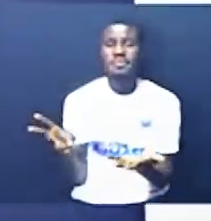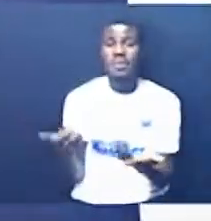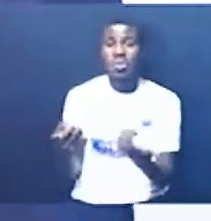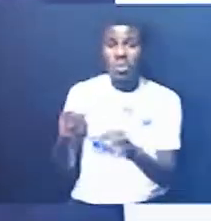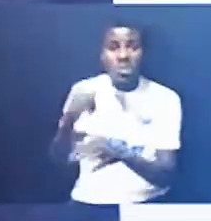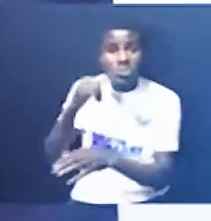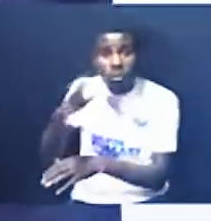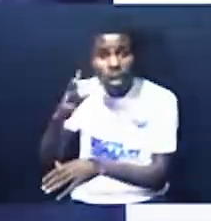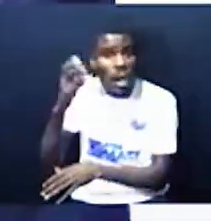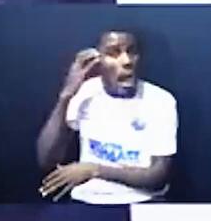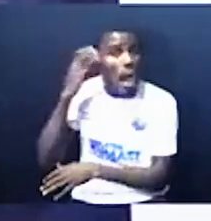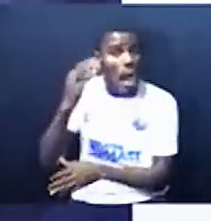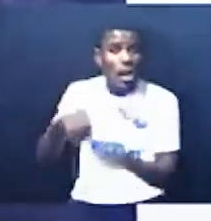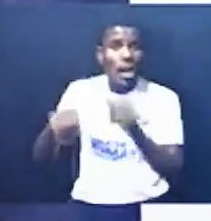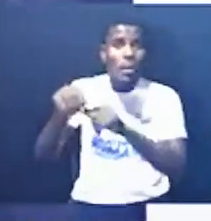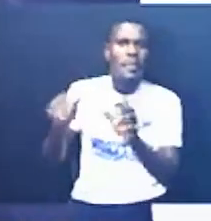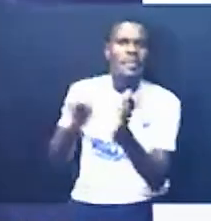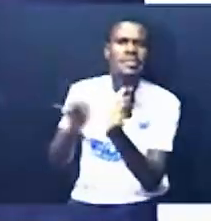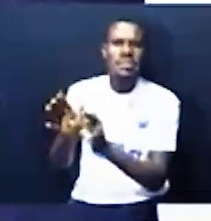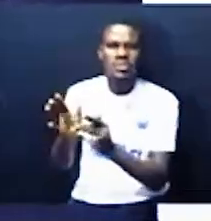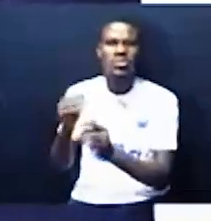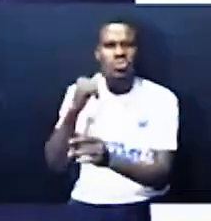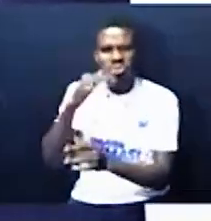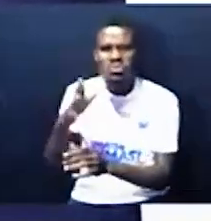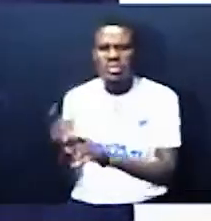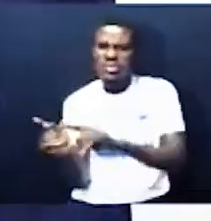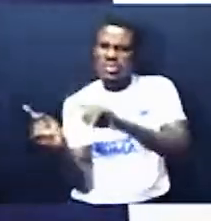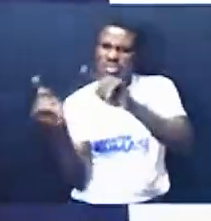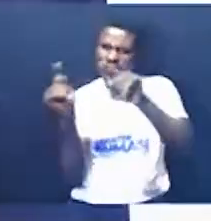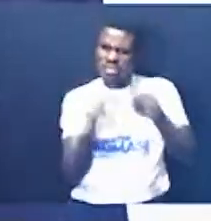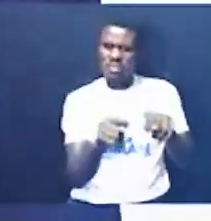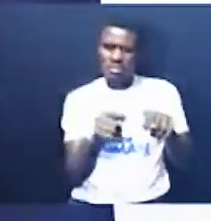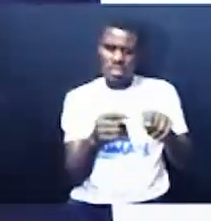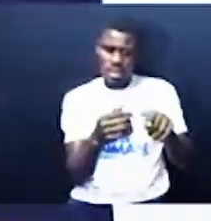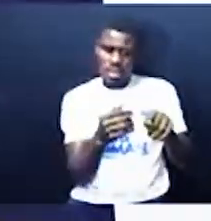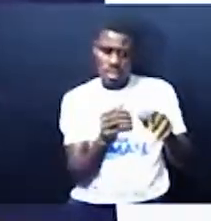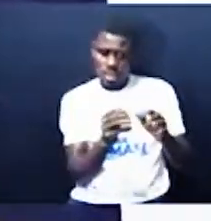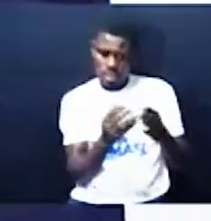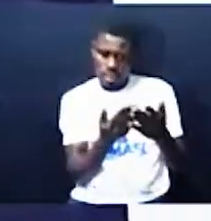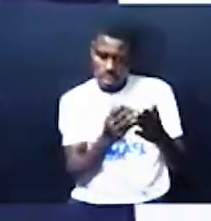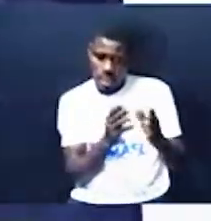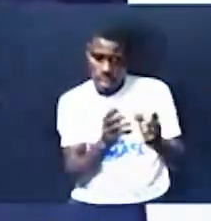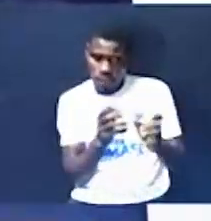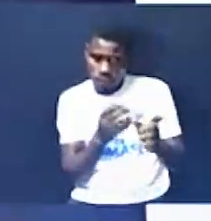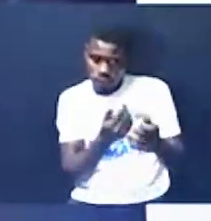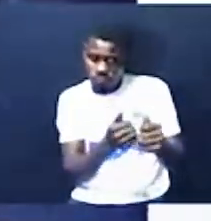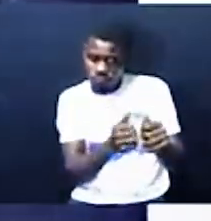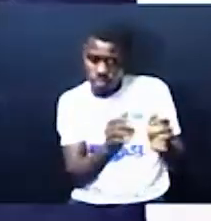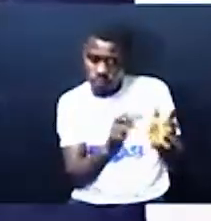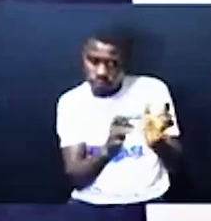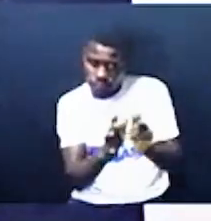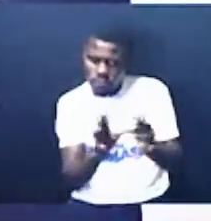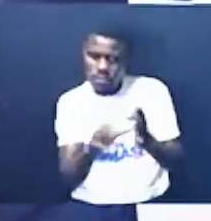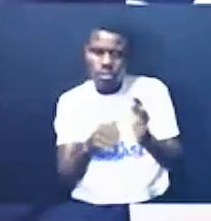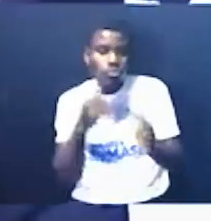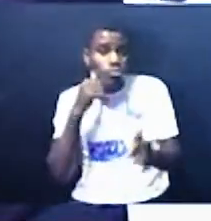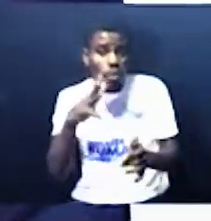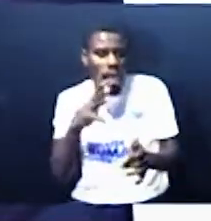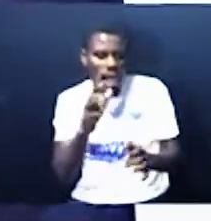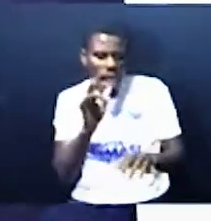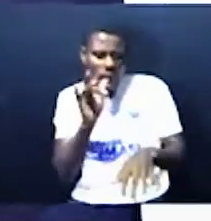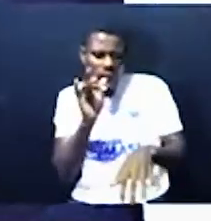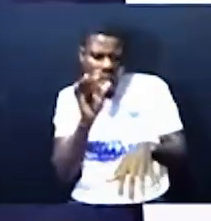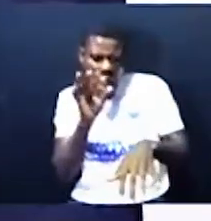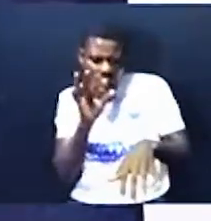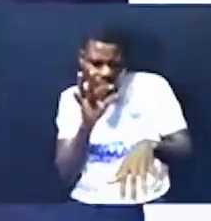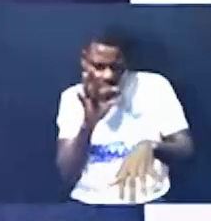she heard about Jesus, she came up behind him in the crowd and touched his cloak. Na ti Yesu